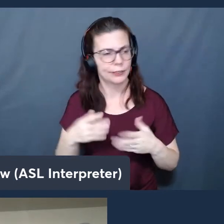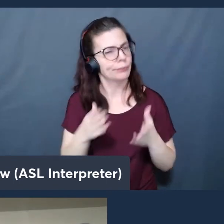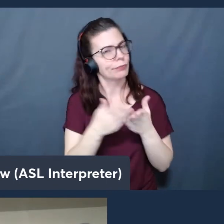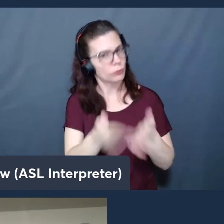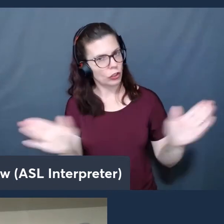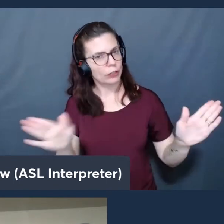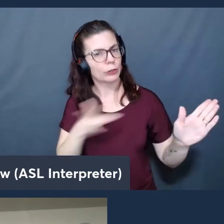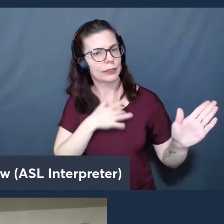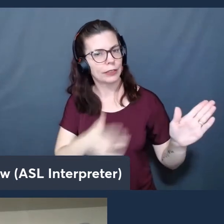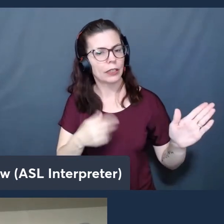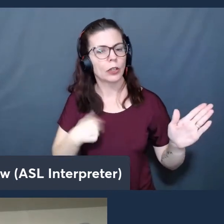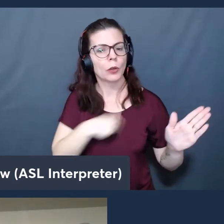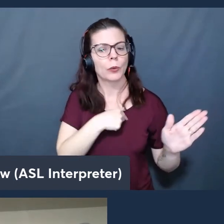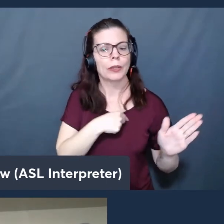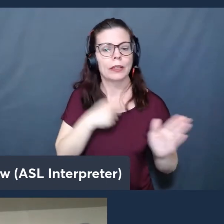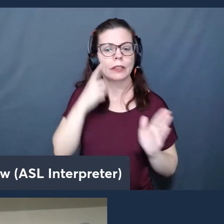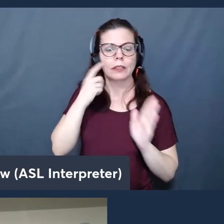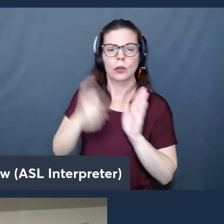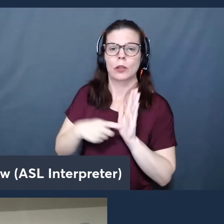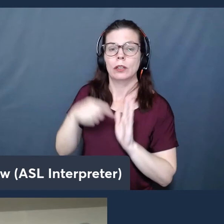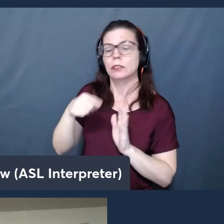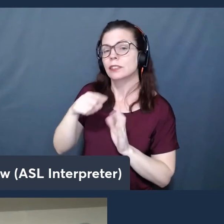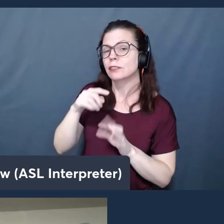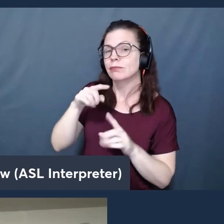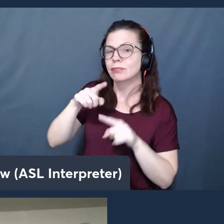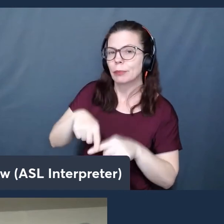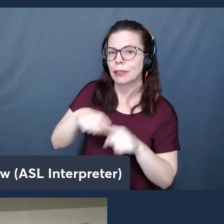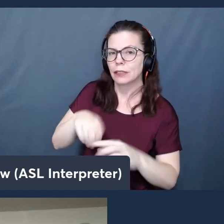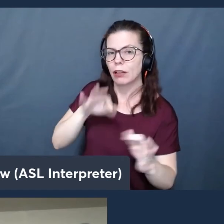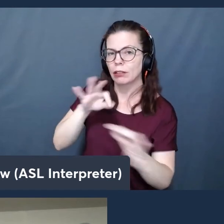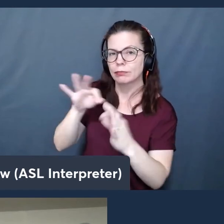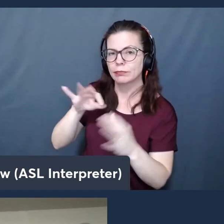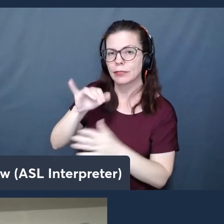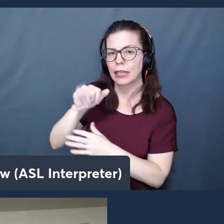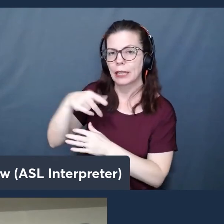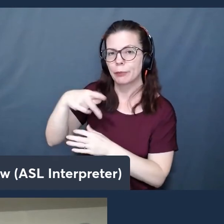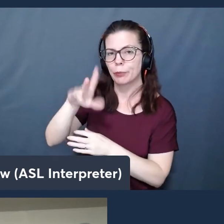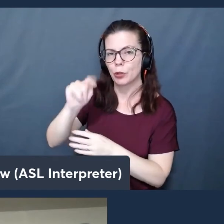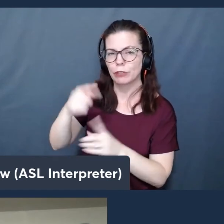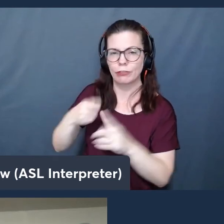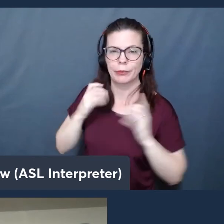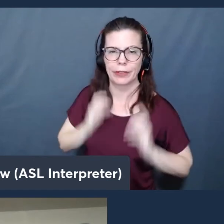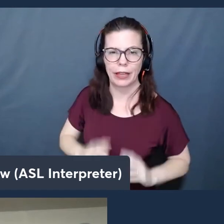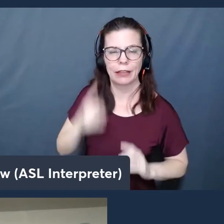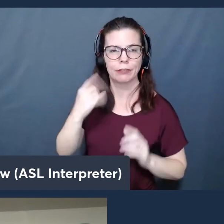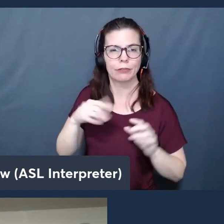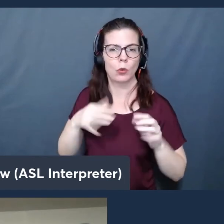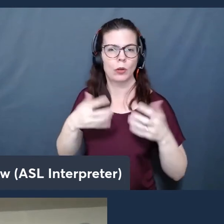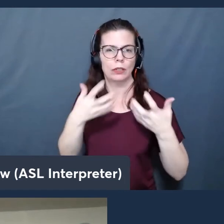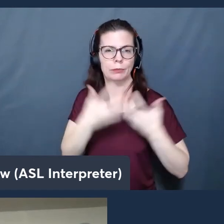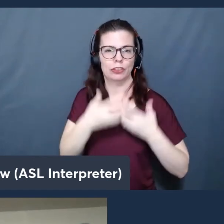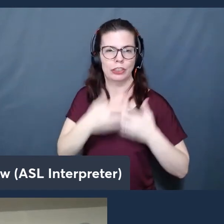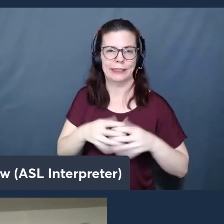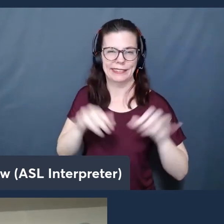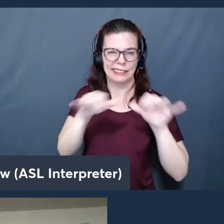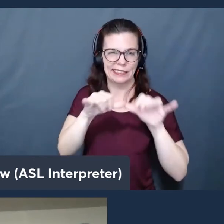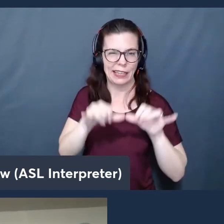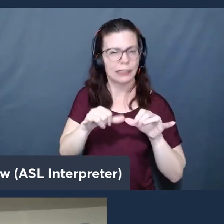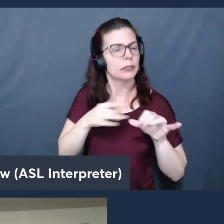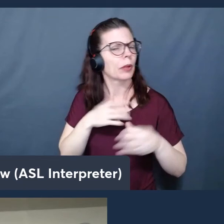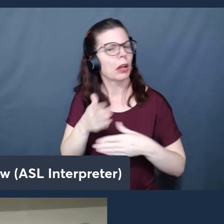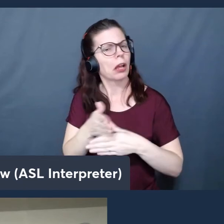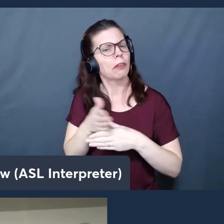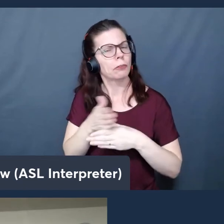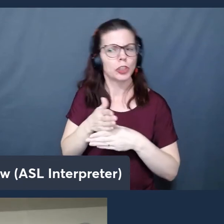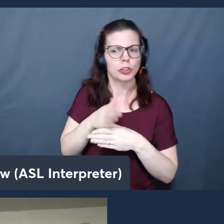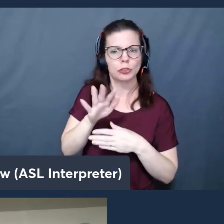we're seeing, it depends on input from the client on machine size and things like that. But Yeah. on average, we're seeing